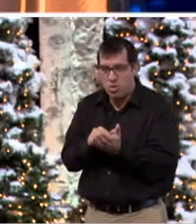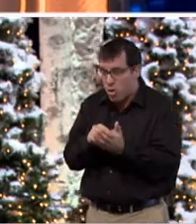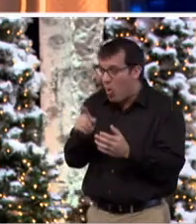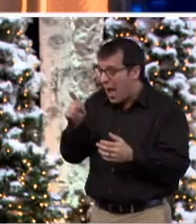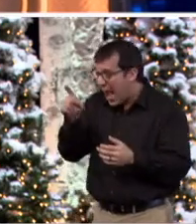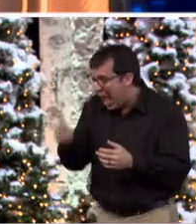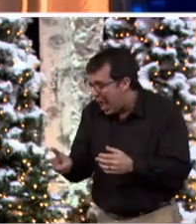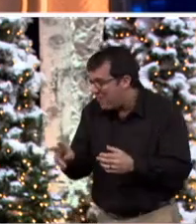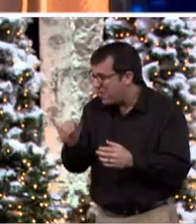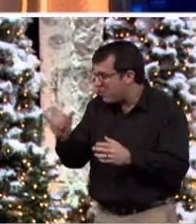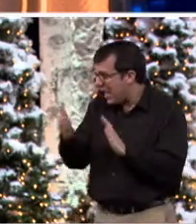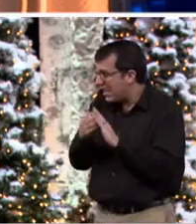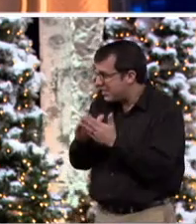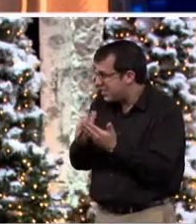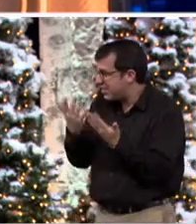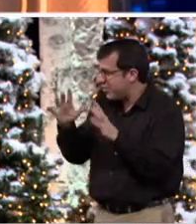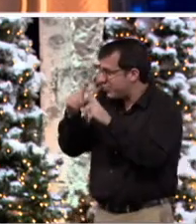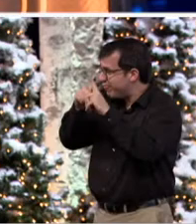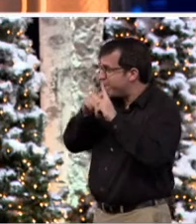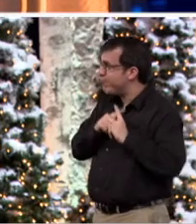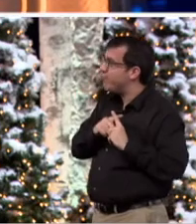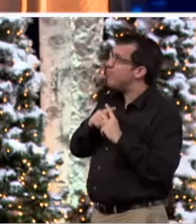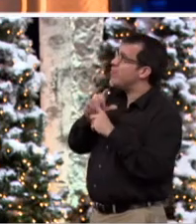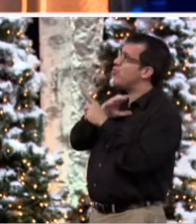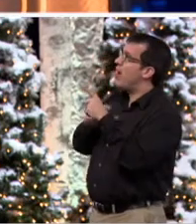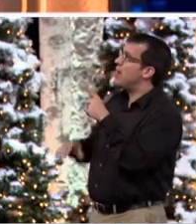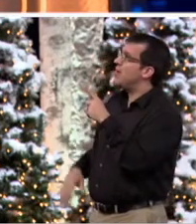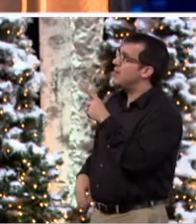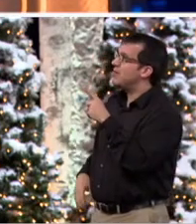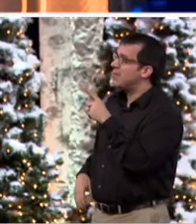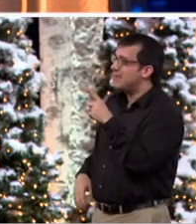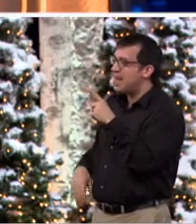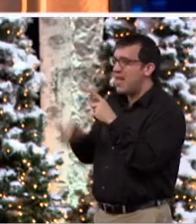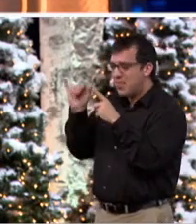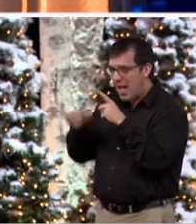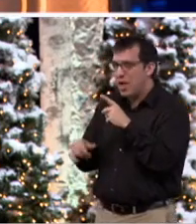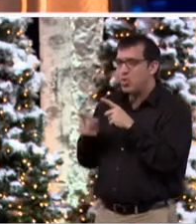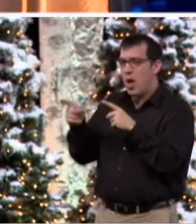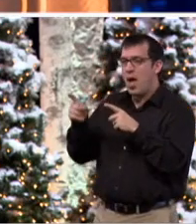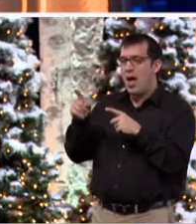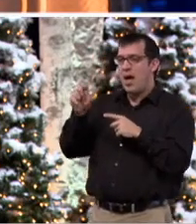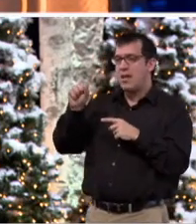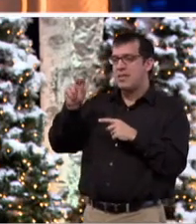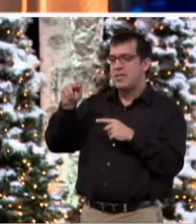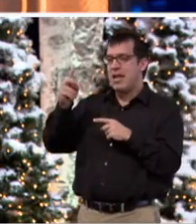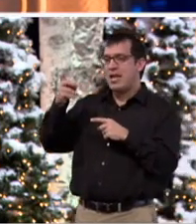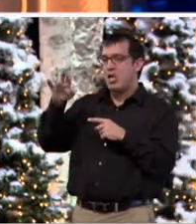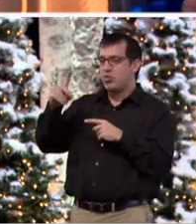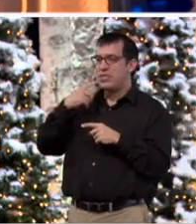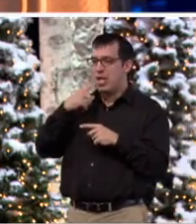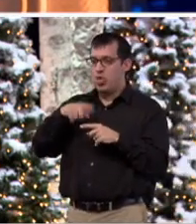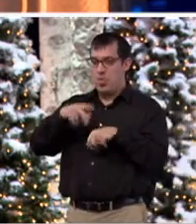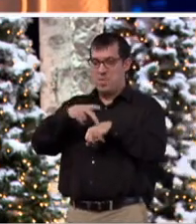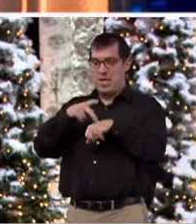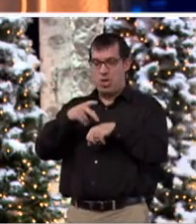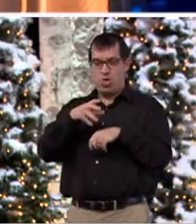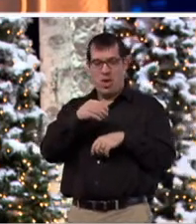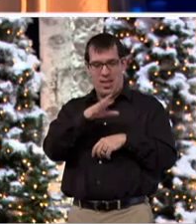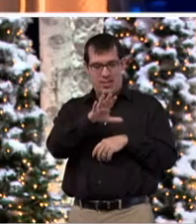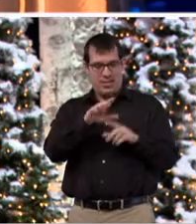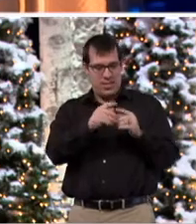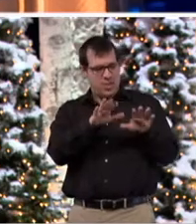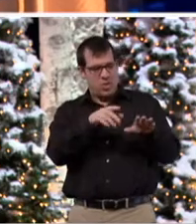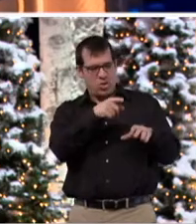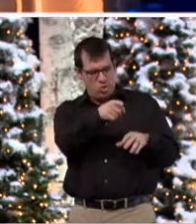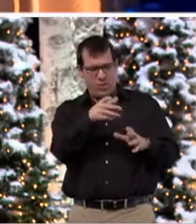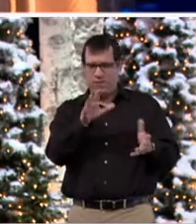the city had become believers. That's why when the Sanhedrin say to Peter and the apostles, you have turned this city upside down